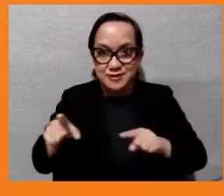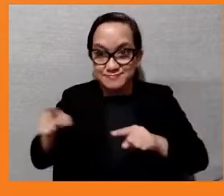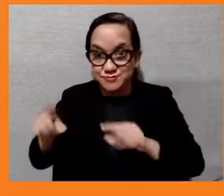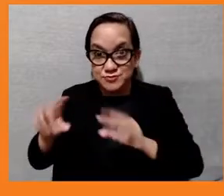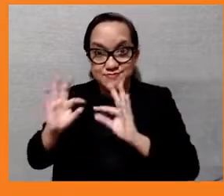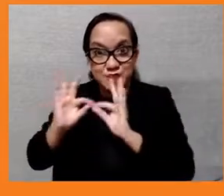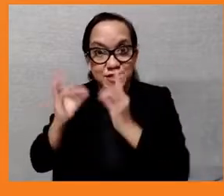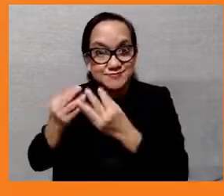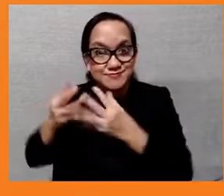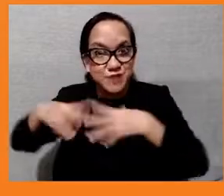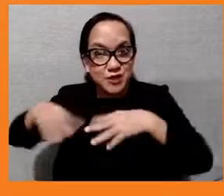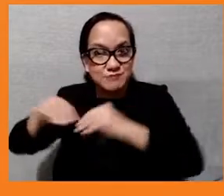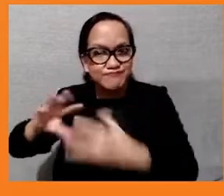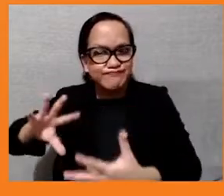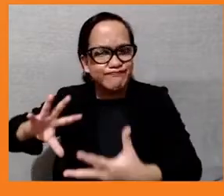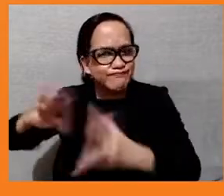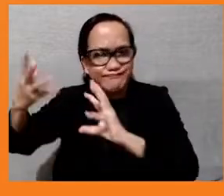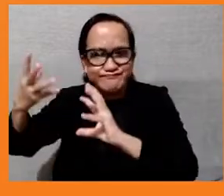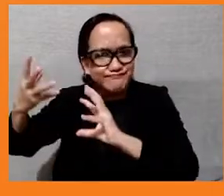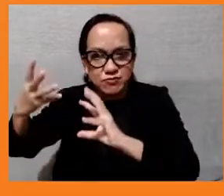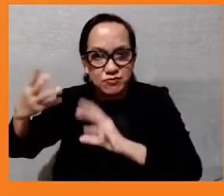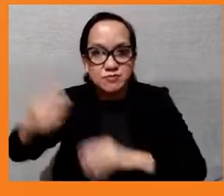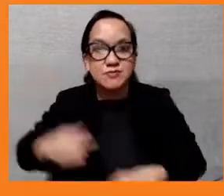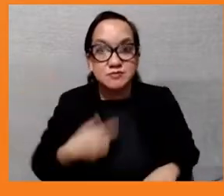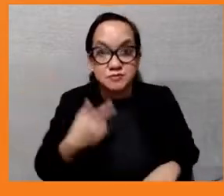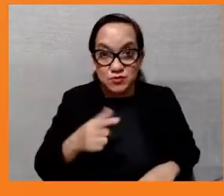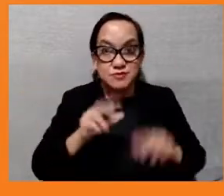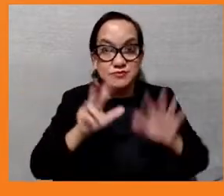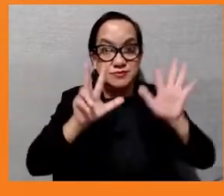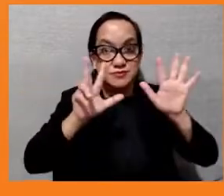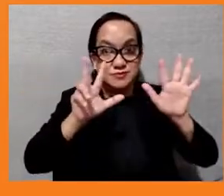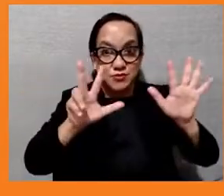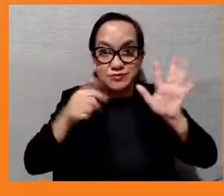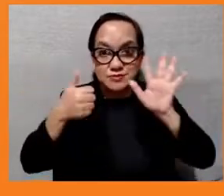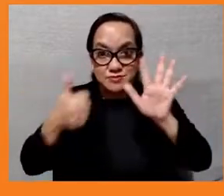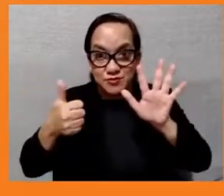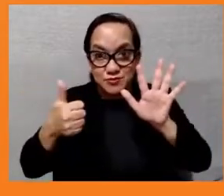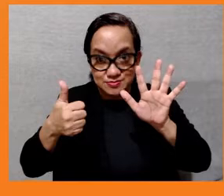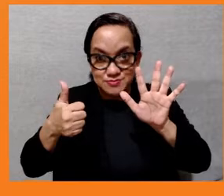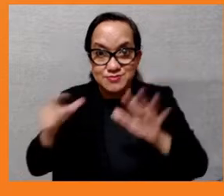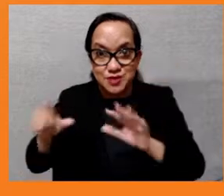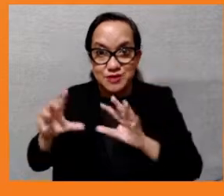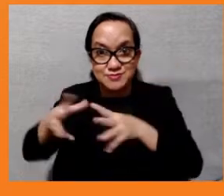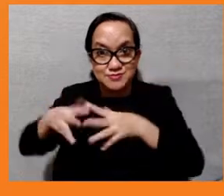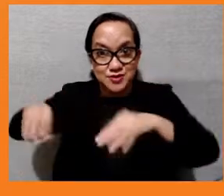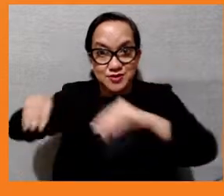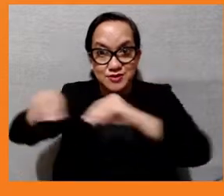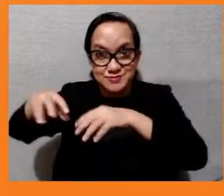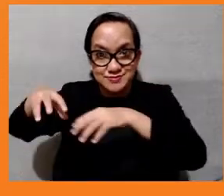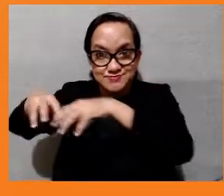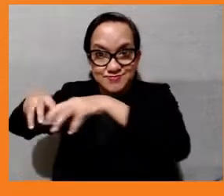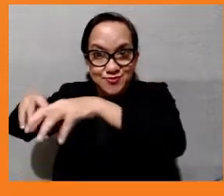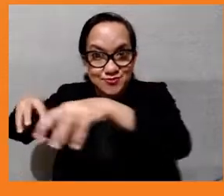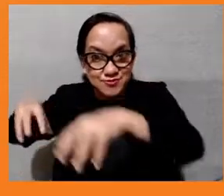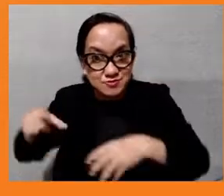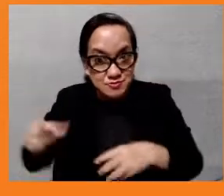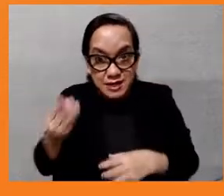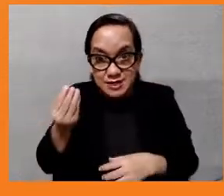safeguards. Next. Now, How do you curb or improve